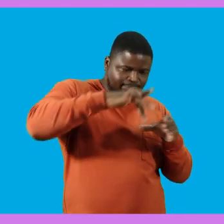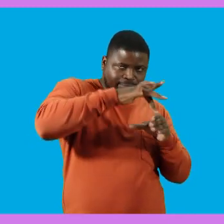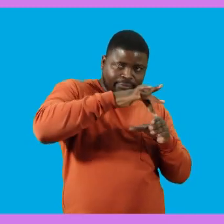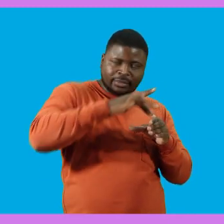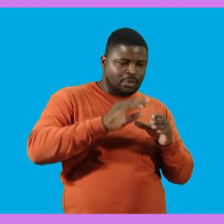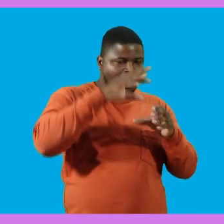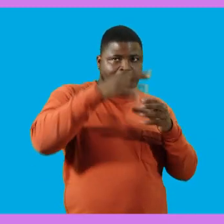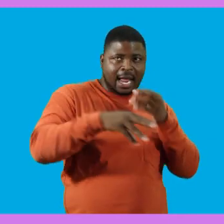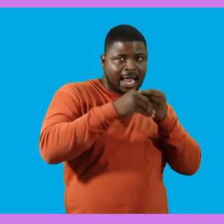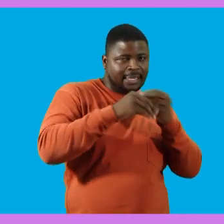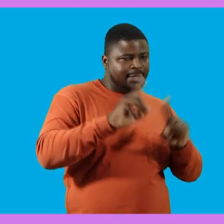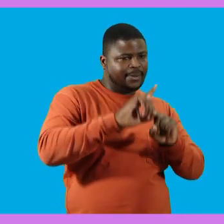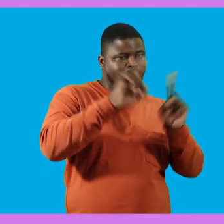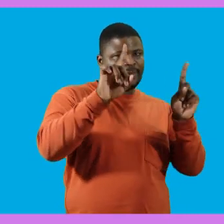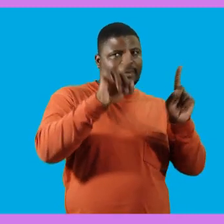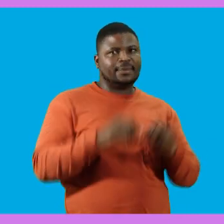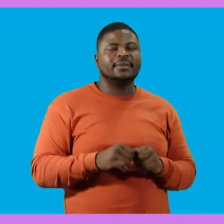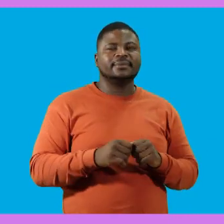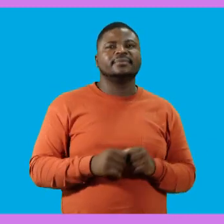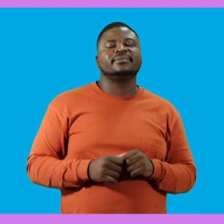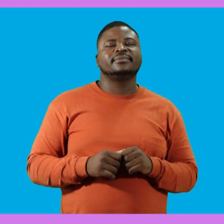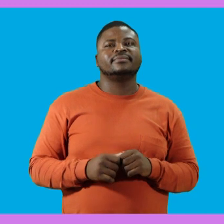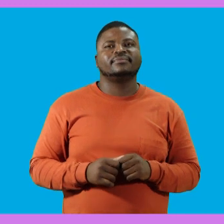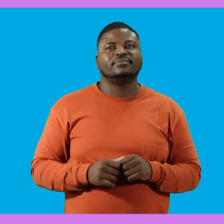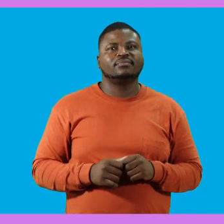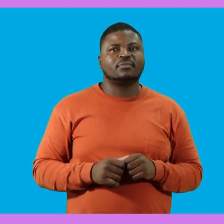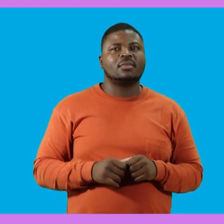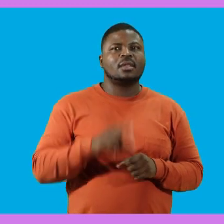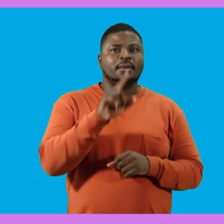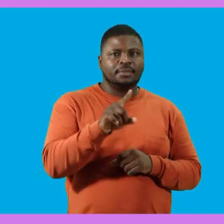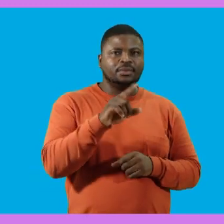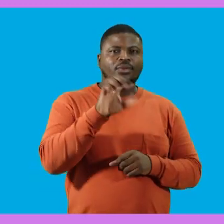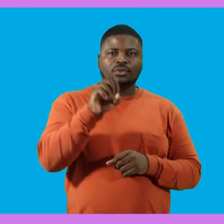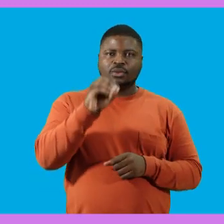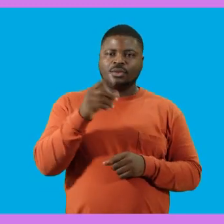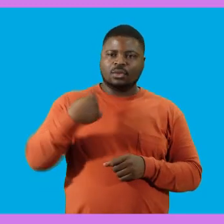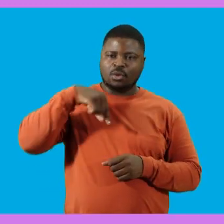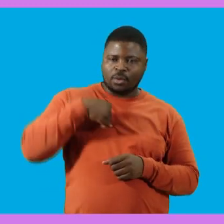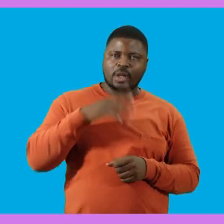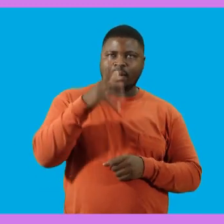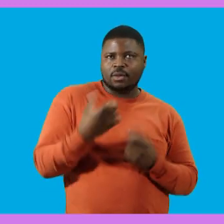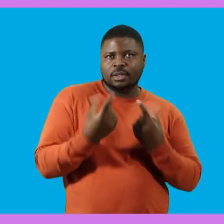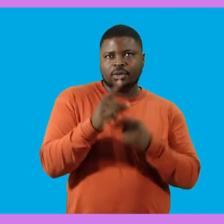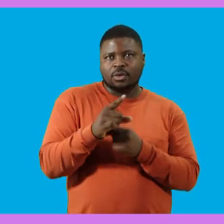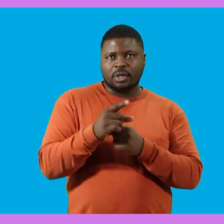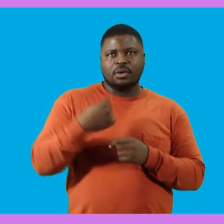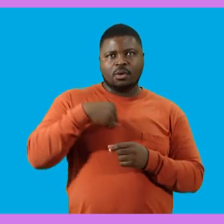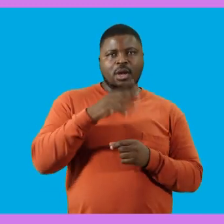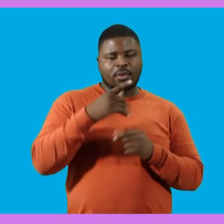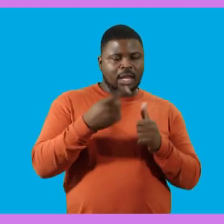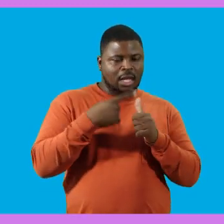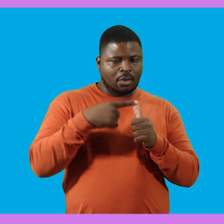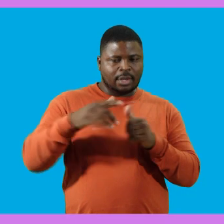well. Now it's a wishing well that we're working with that side. So what do we need to do? We are going to have to calculate